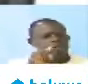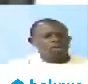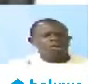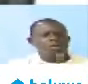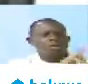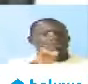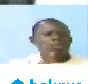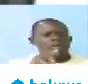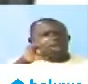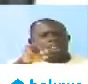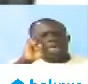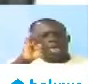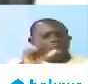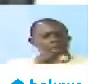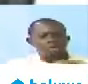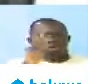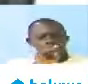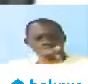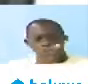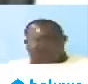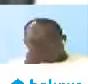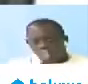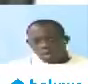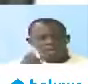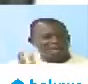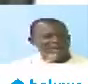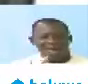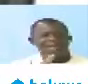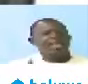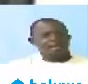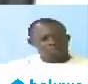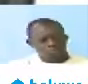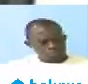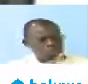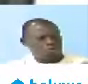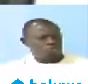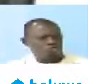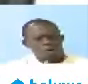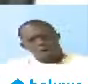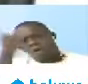NIA, not just yourself but also your colleagues,